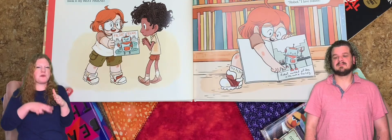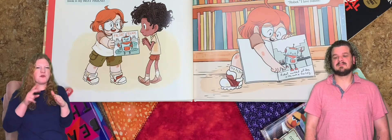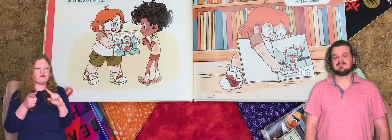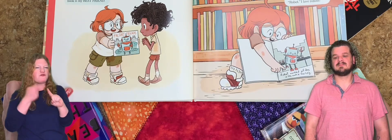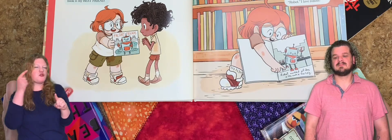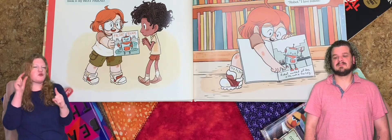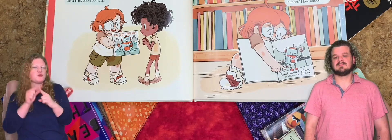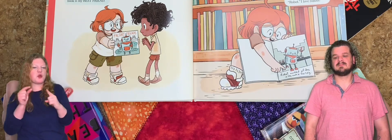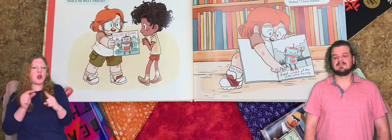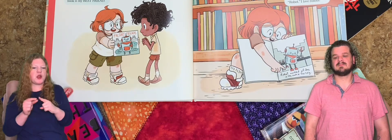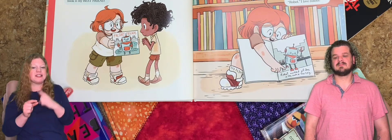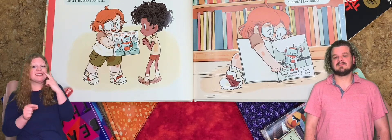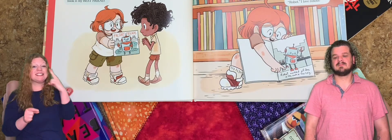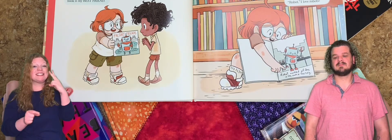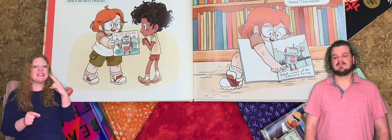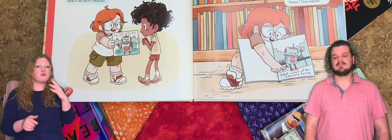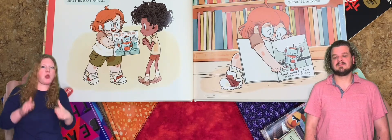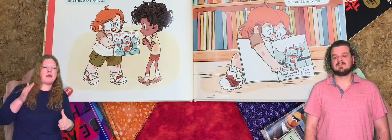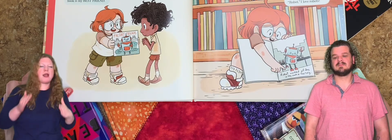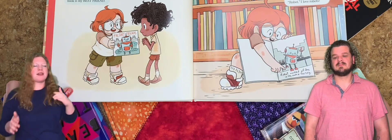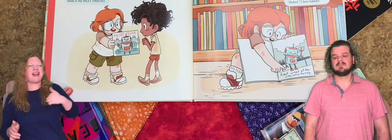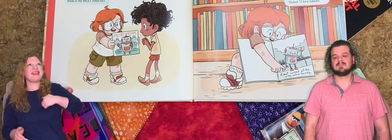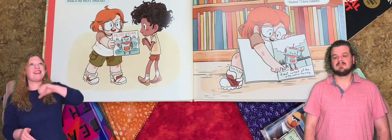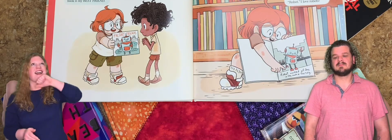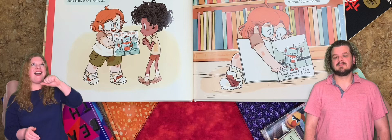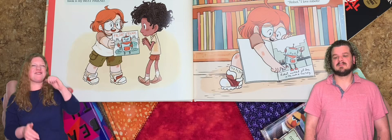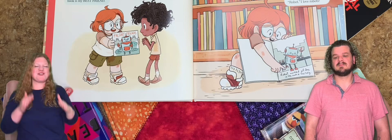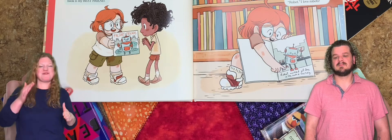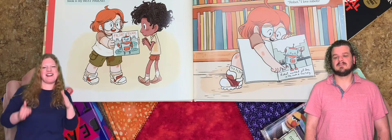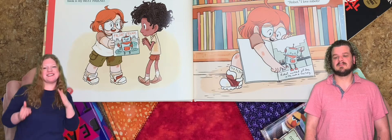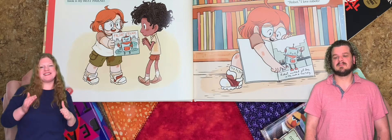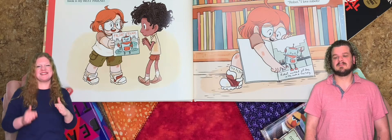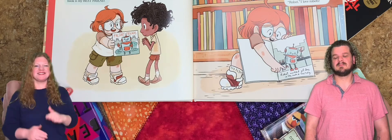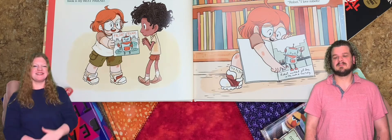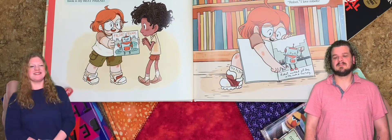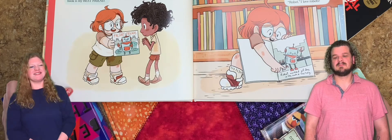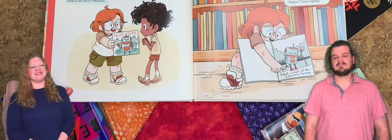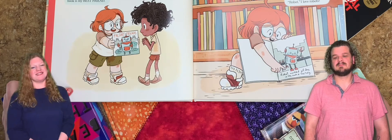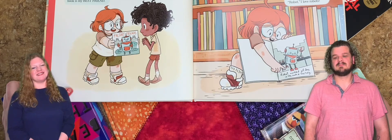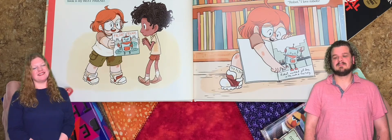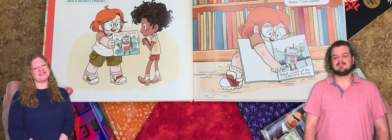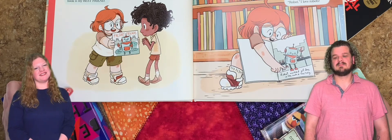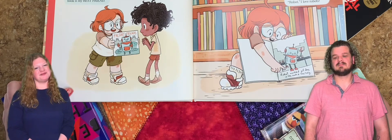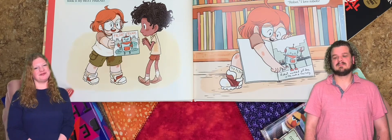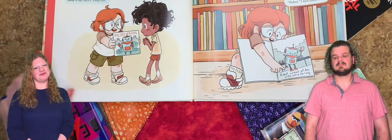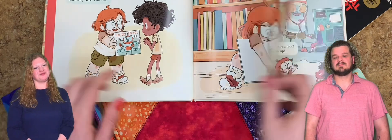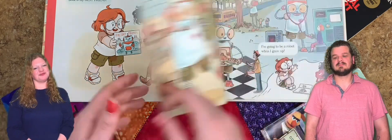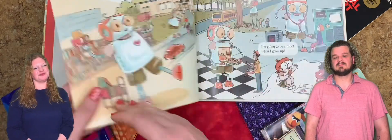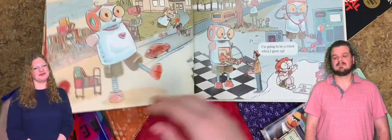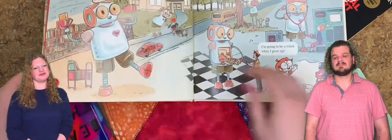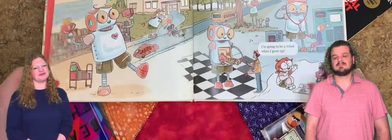first word. See? Robot. I love robots.